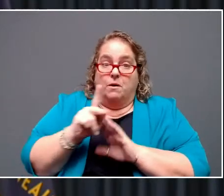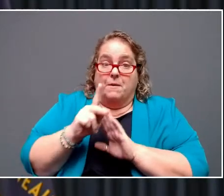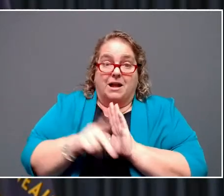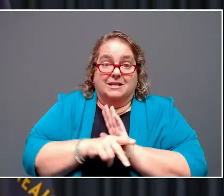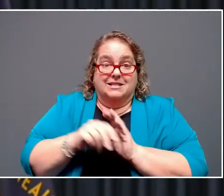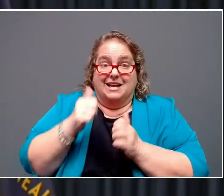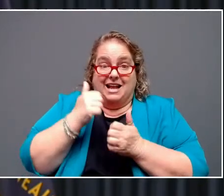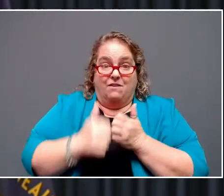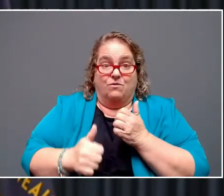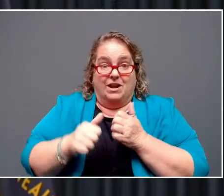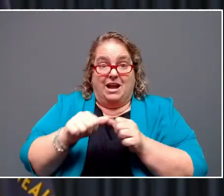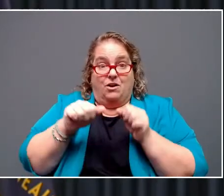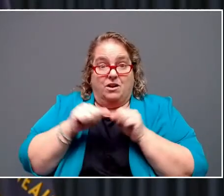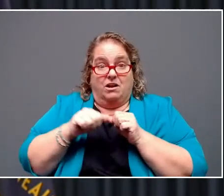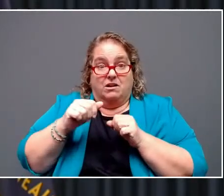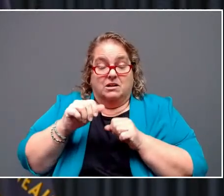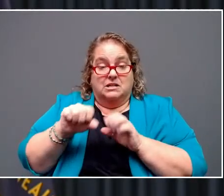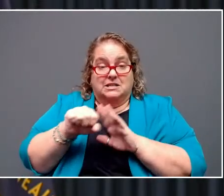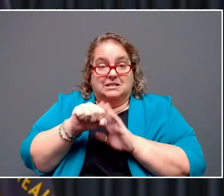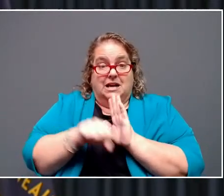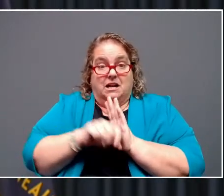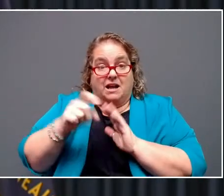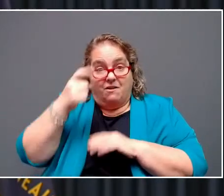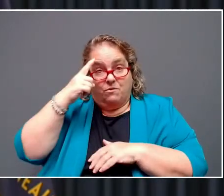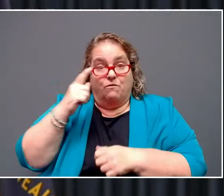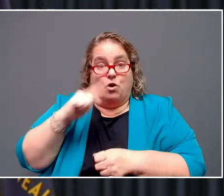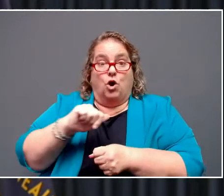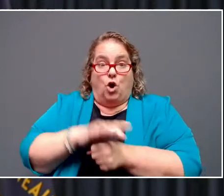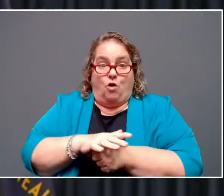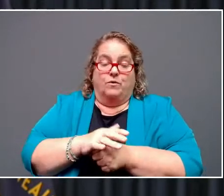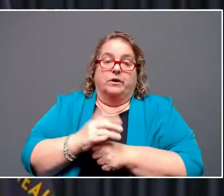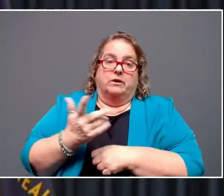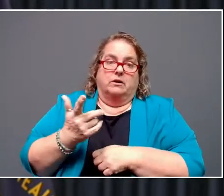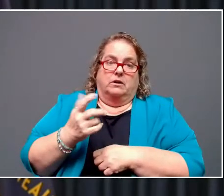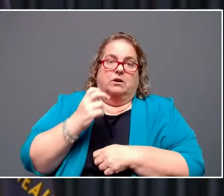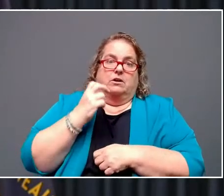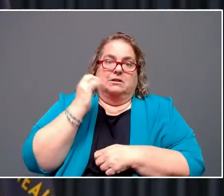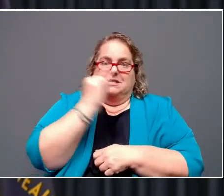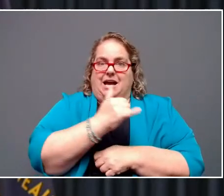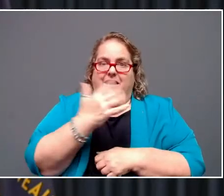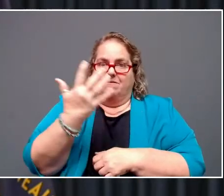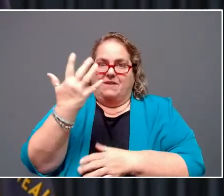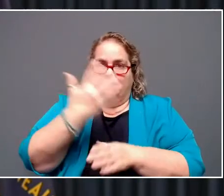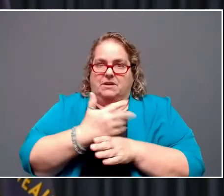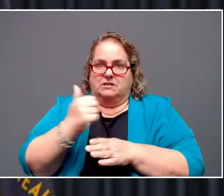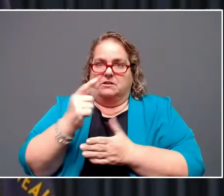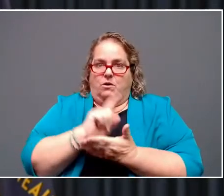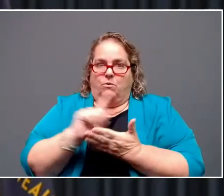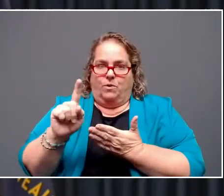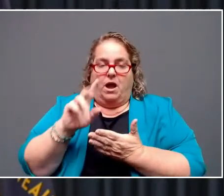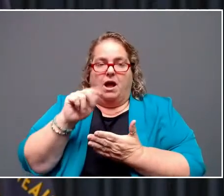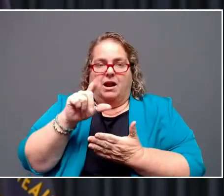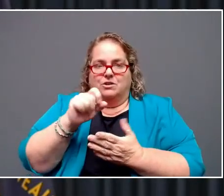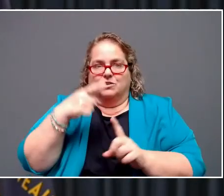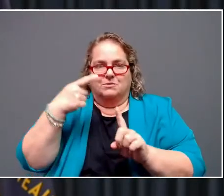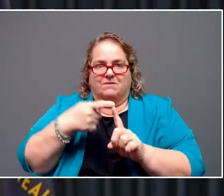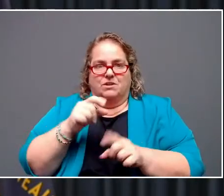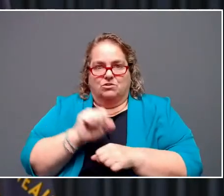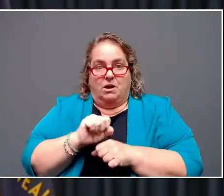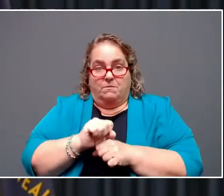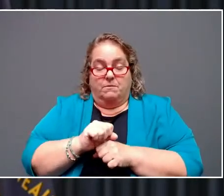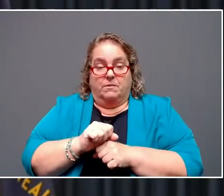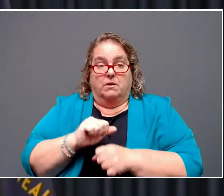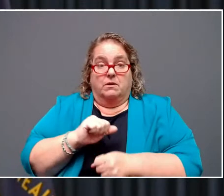government before COVID was 5 days a week, unless you're out doing specific jobs. The pandemic hit, and we wanted to